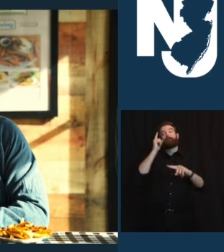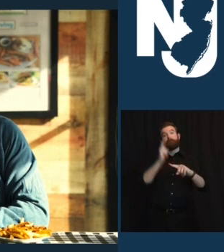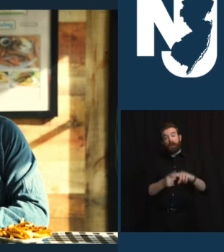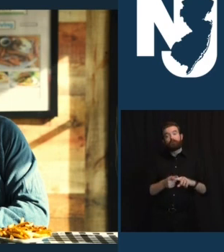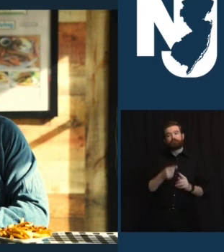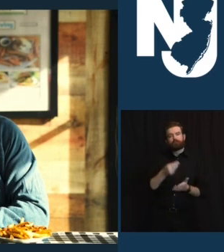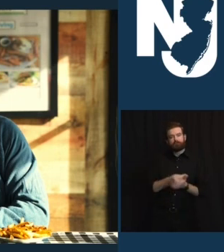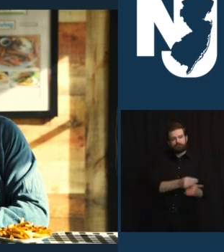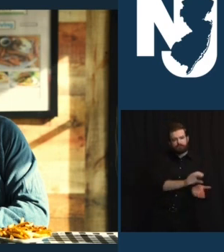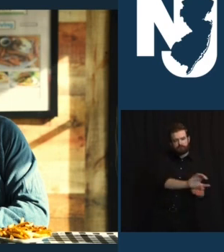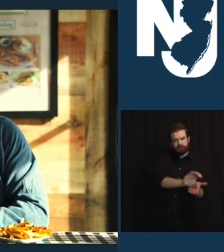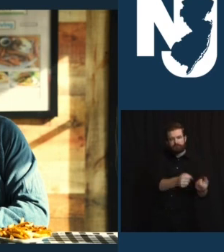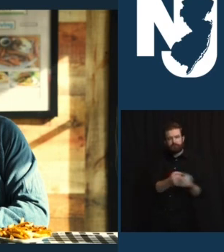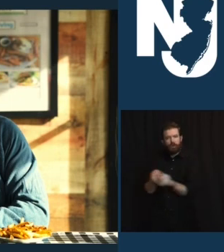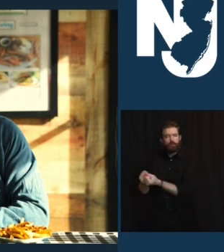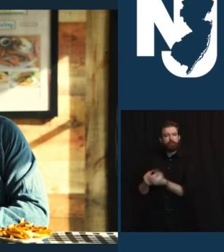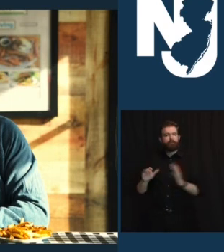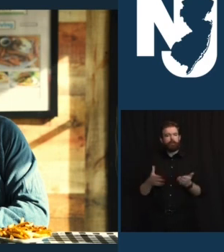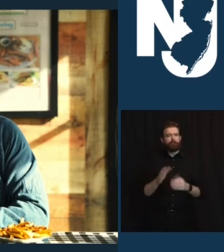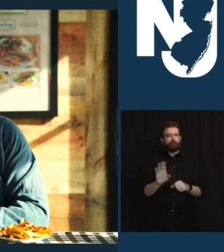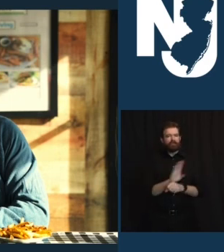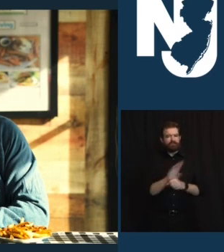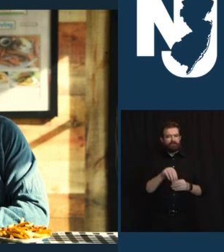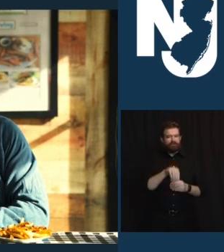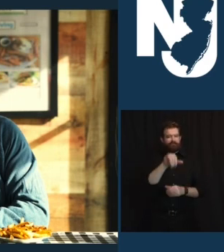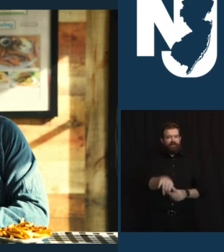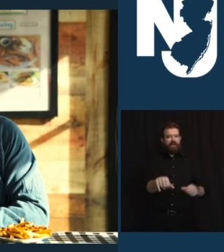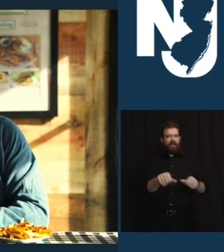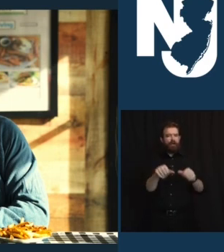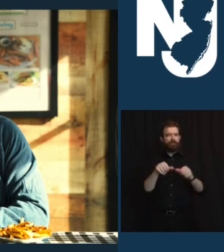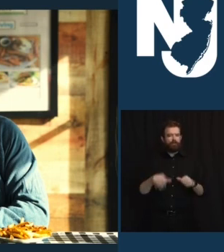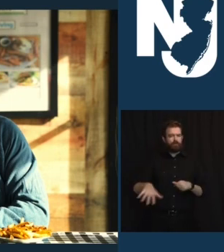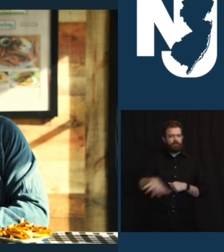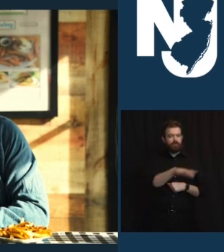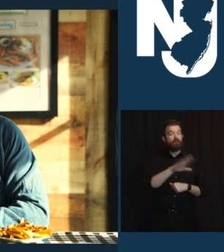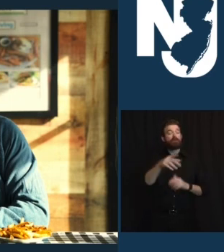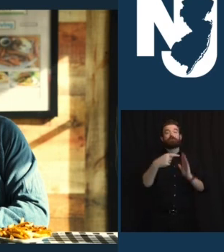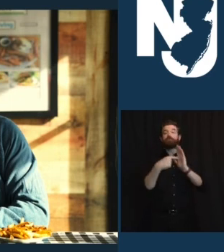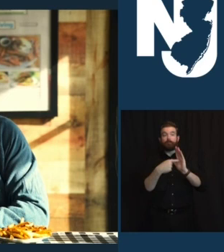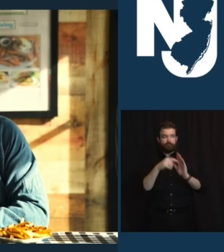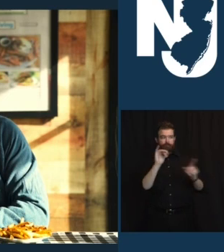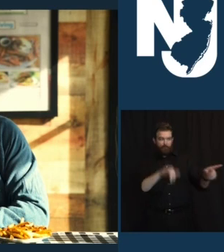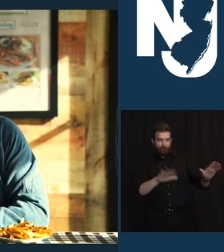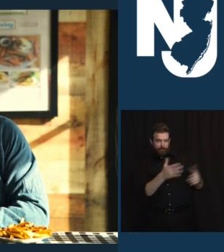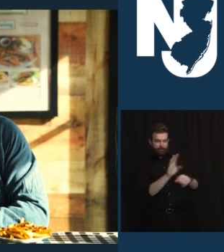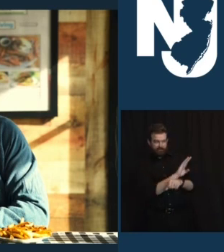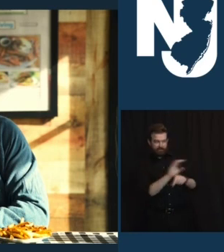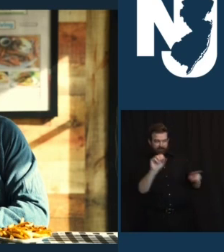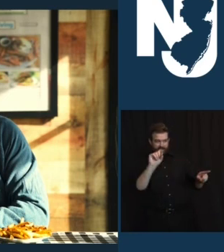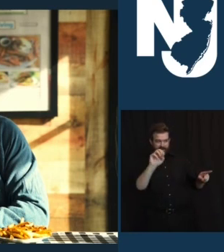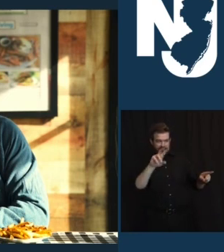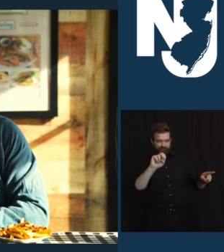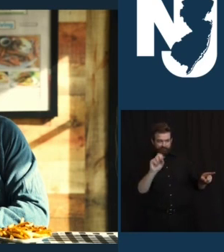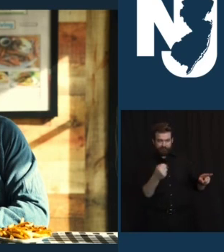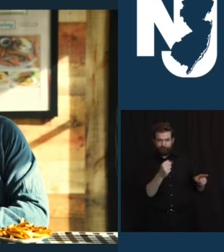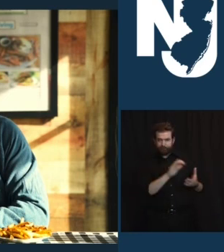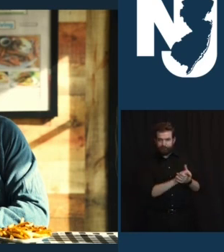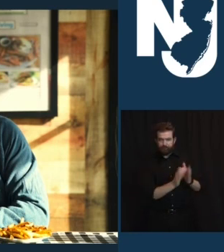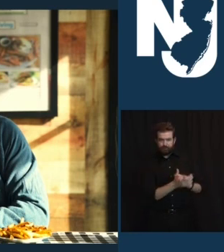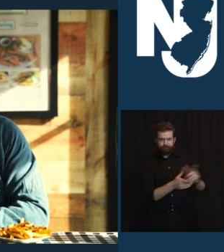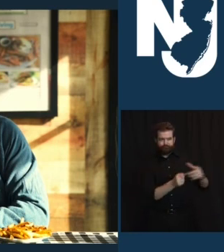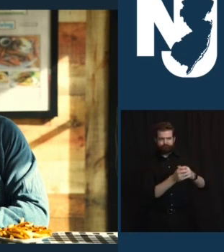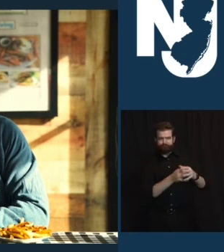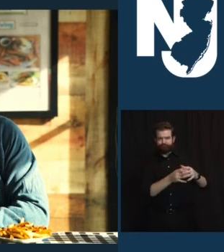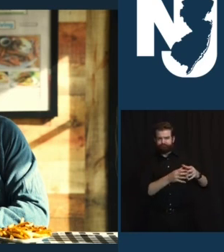those businesses was this guy, Steve's Burgers, part of the growing burger empire, owned by this